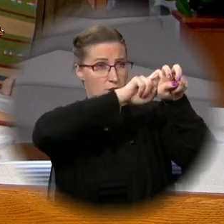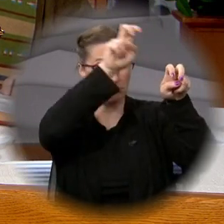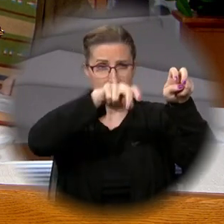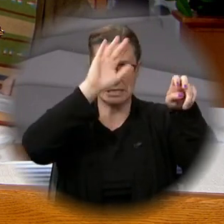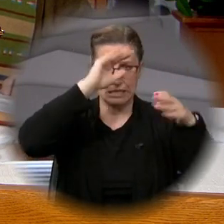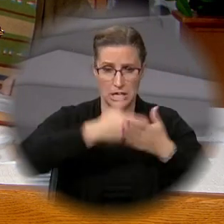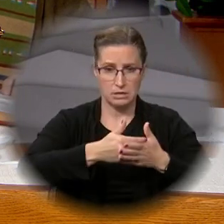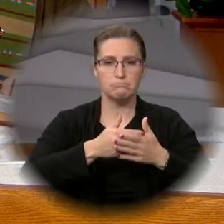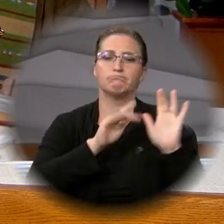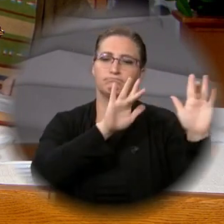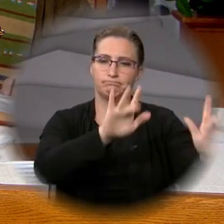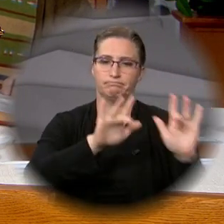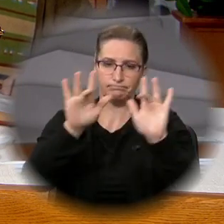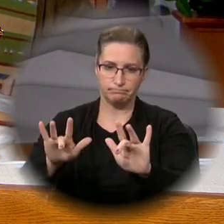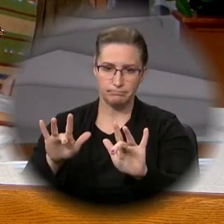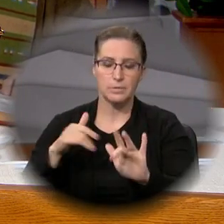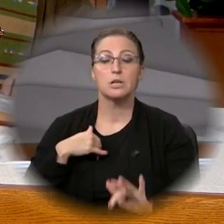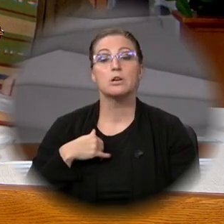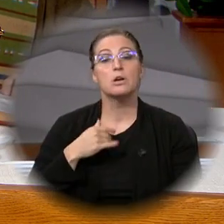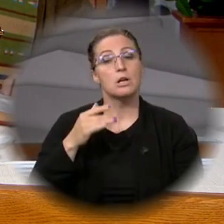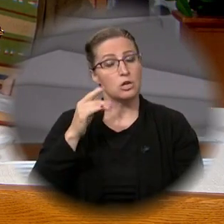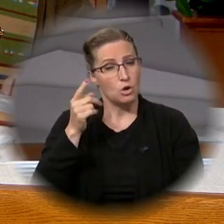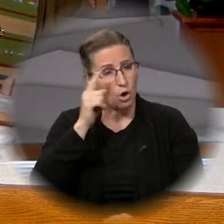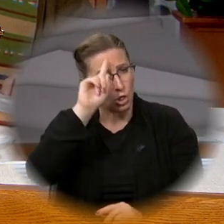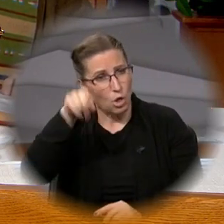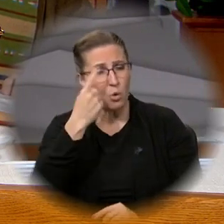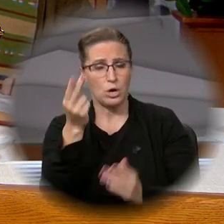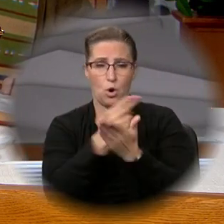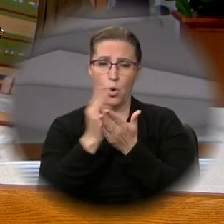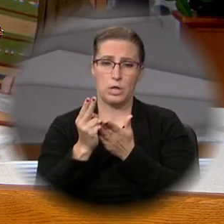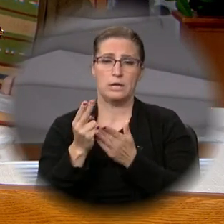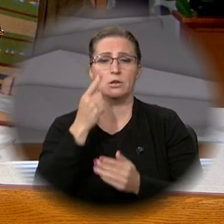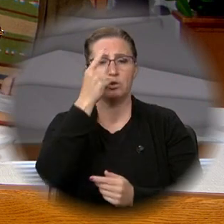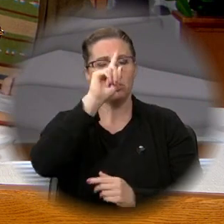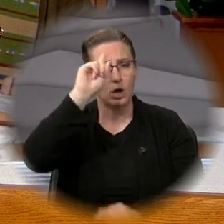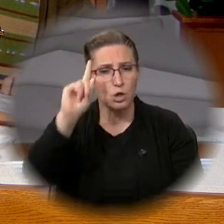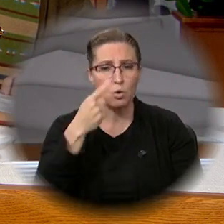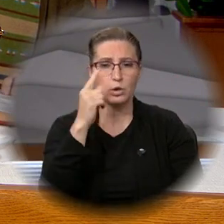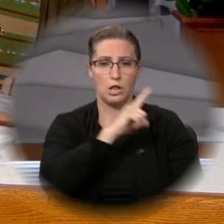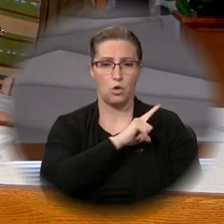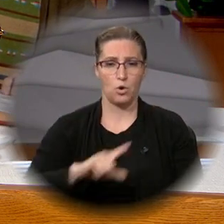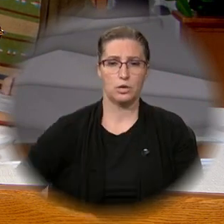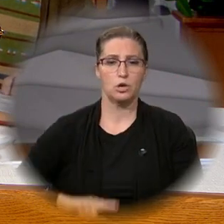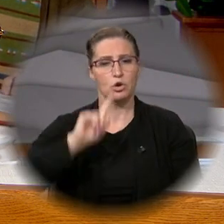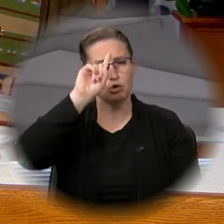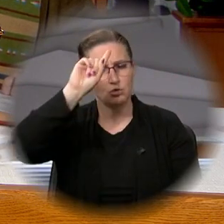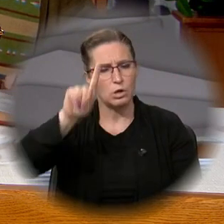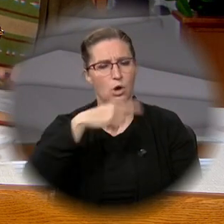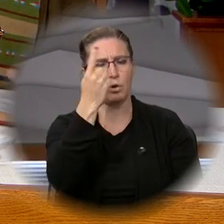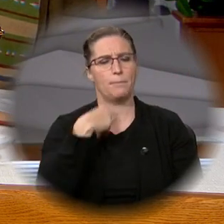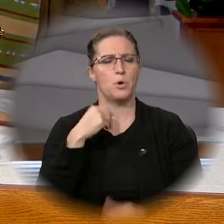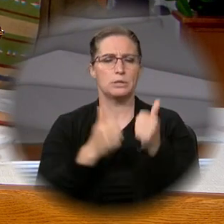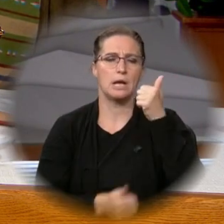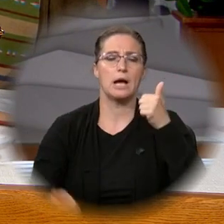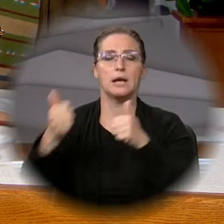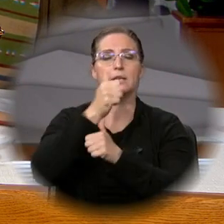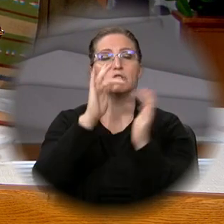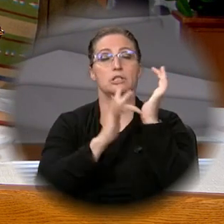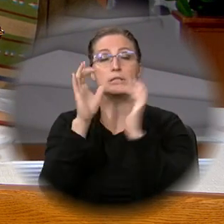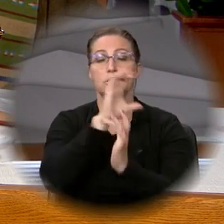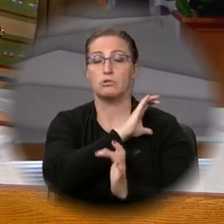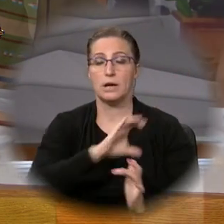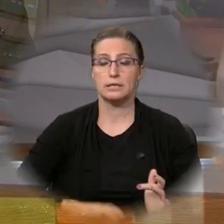Father, have mercy on us. For you alone are the Holy One, you alone are the Lord, you alone are the Most